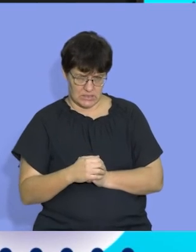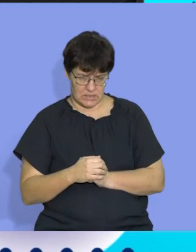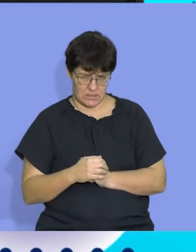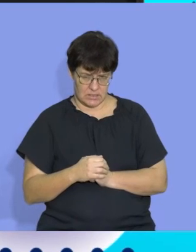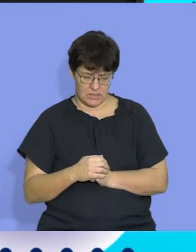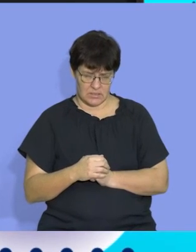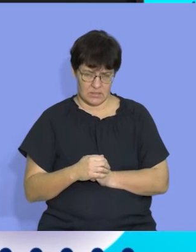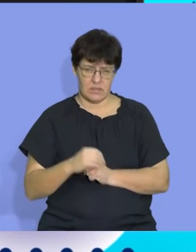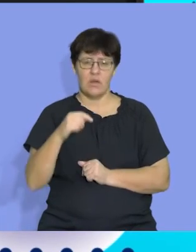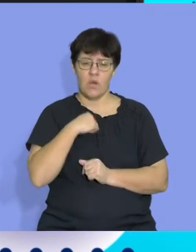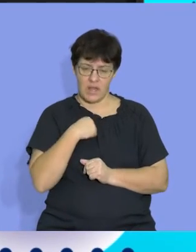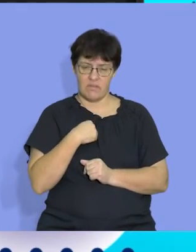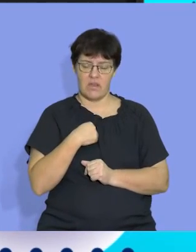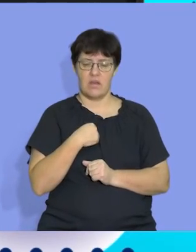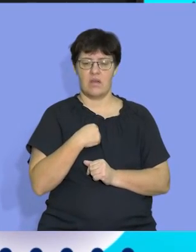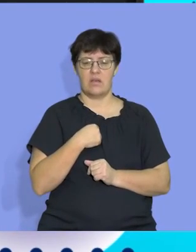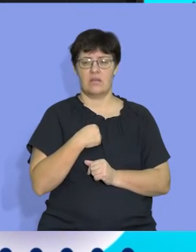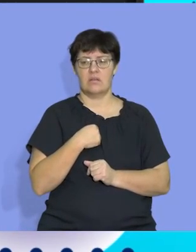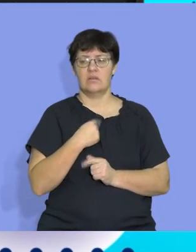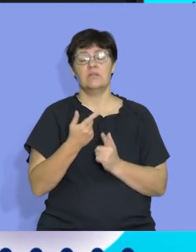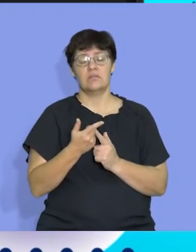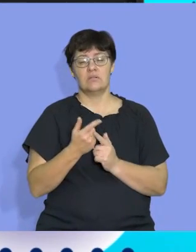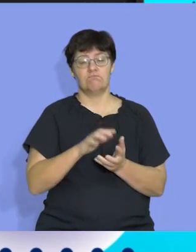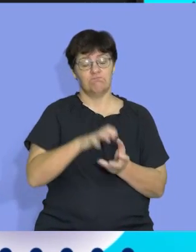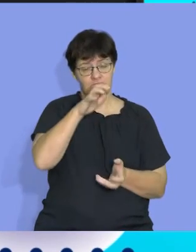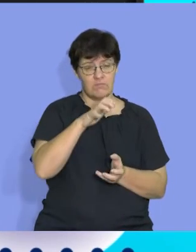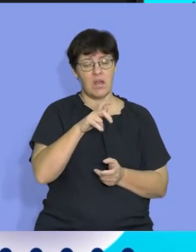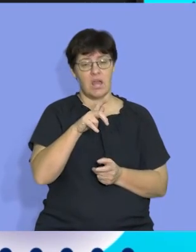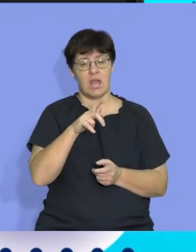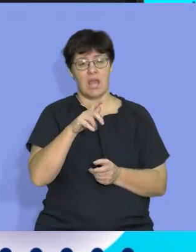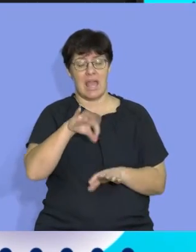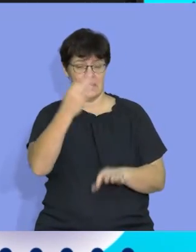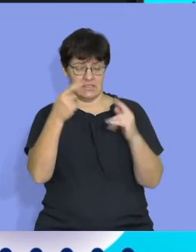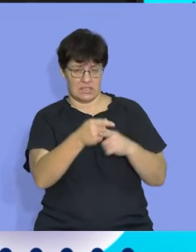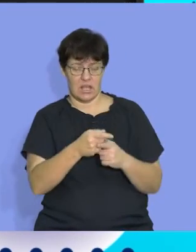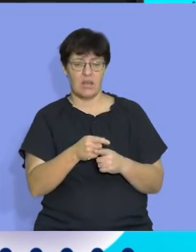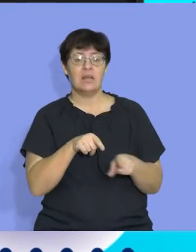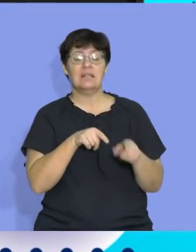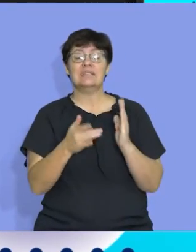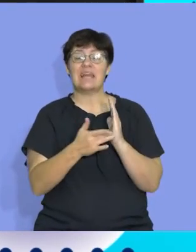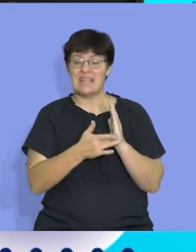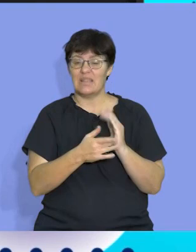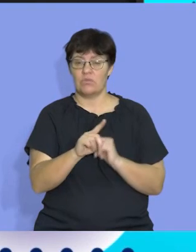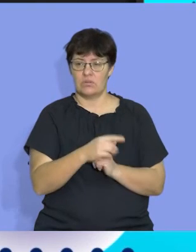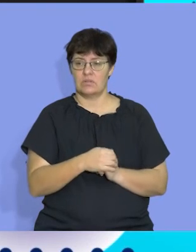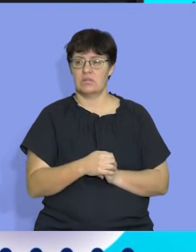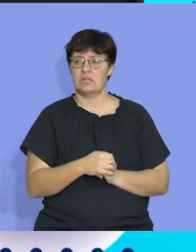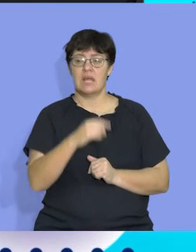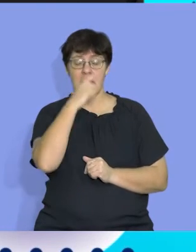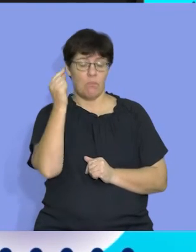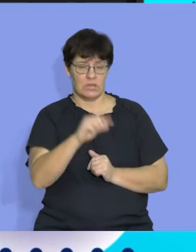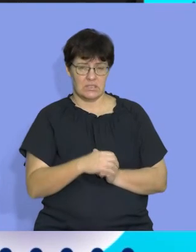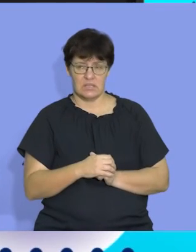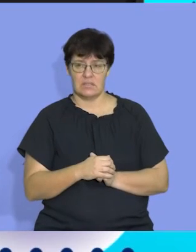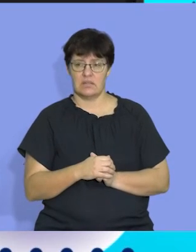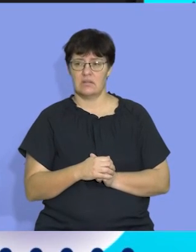with volumetric analysis, but the technique that we carry out in the lab is actually a titration, right? So this is a